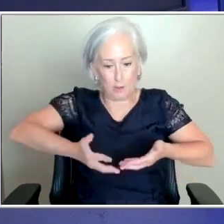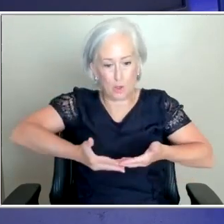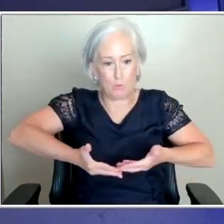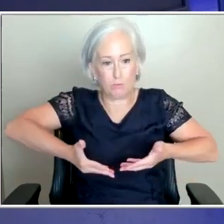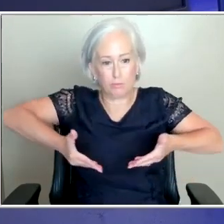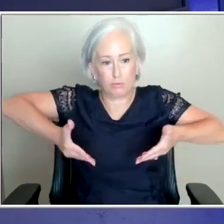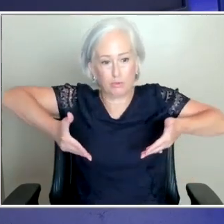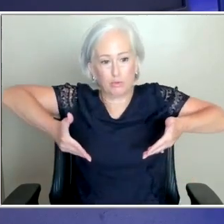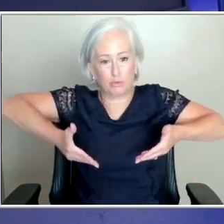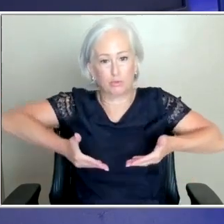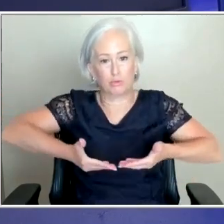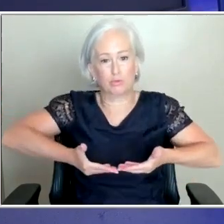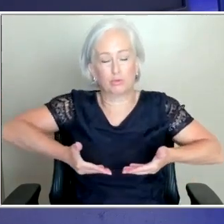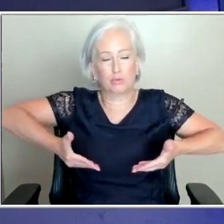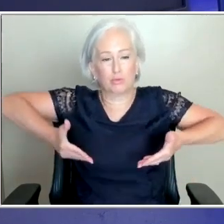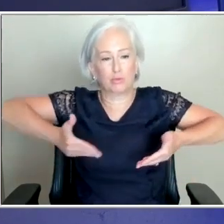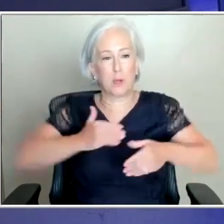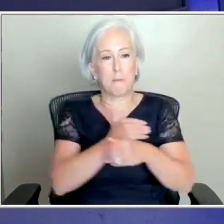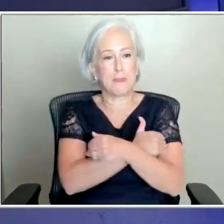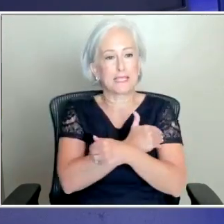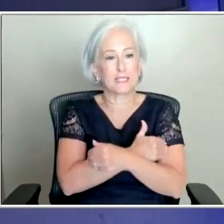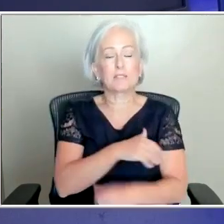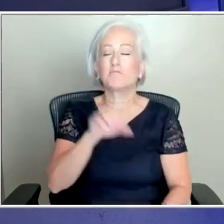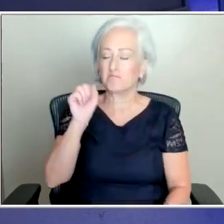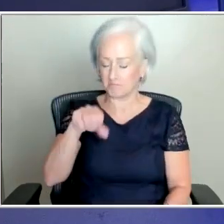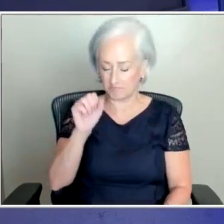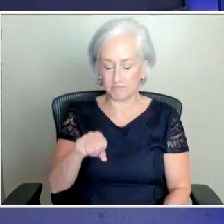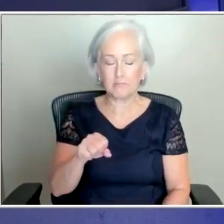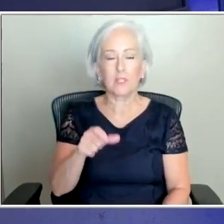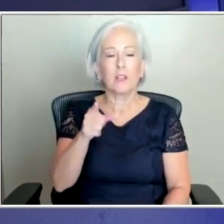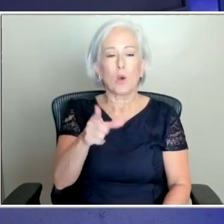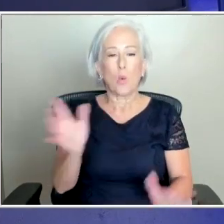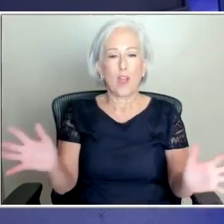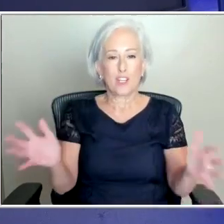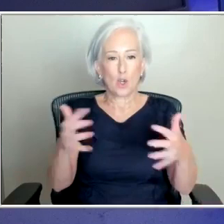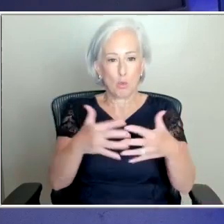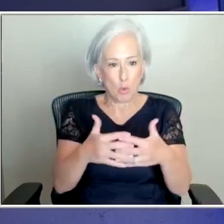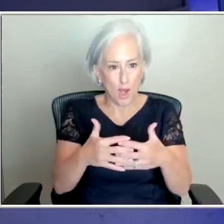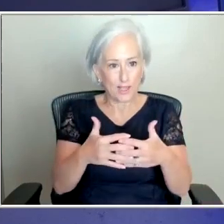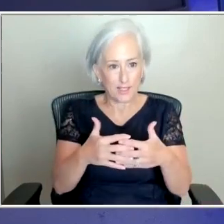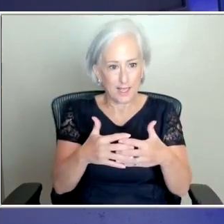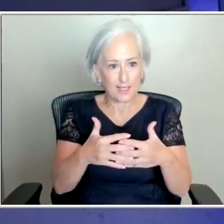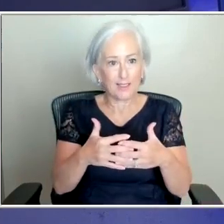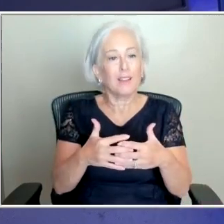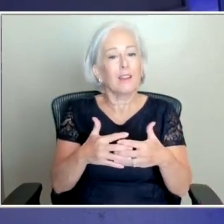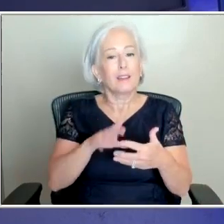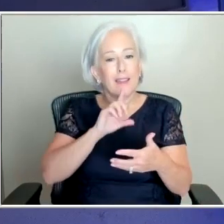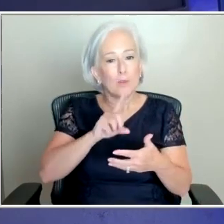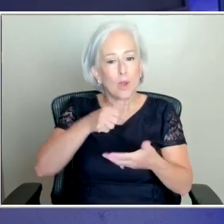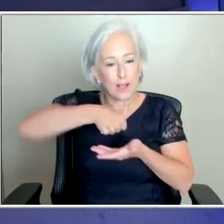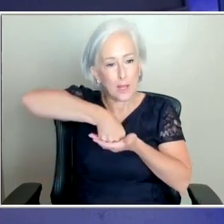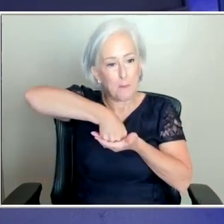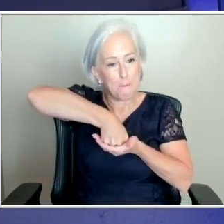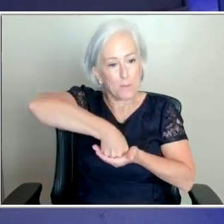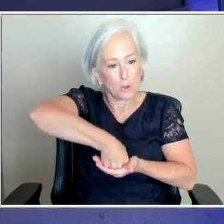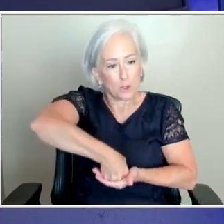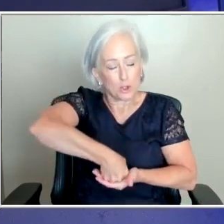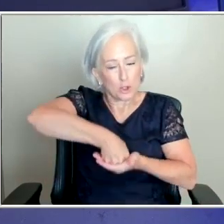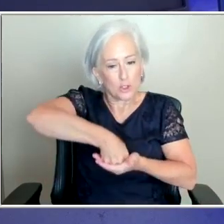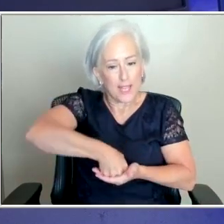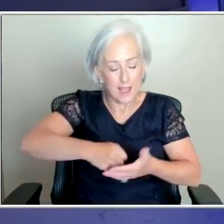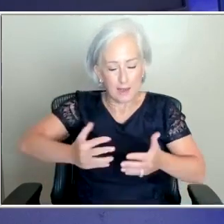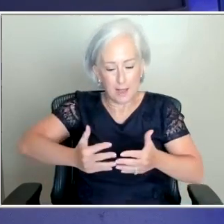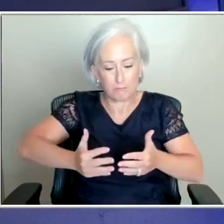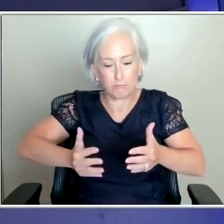Yeah, absolutely. Even just being pregnant can place a lot of stress and strain on the pelvic floor, and some women can start to develop pelvic health